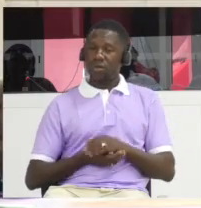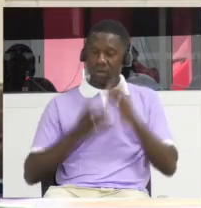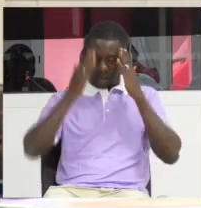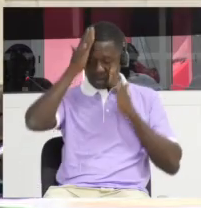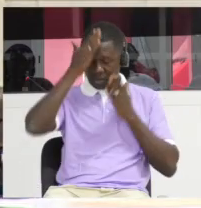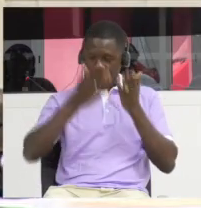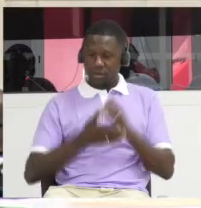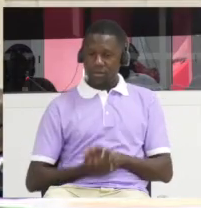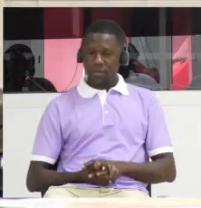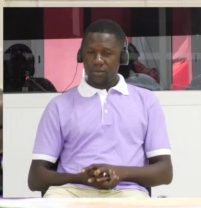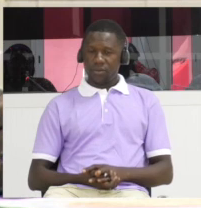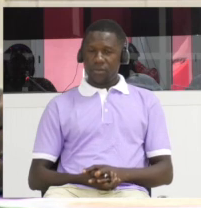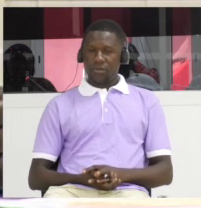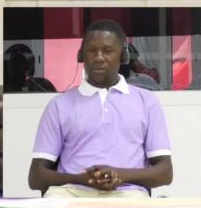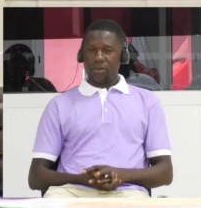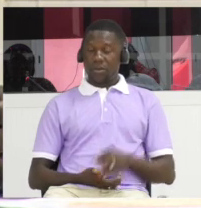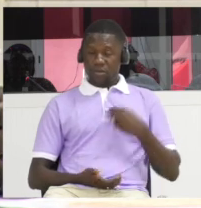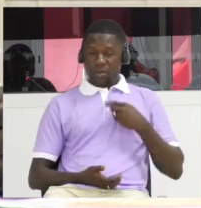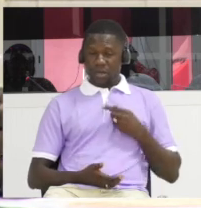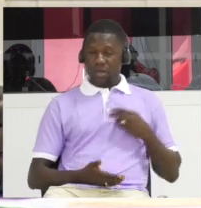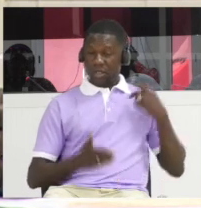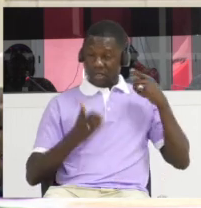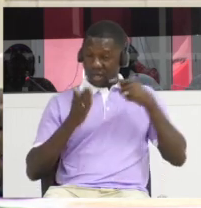Says, "Dear sir, I'm